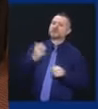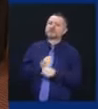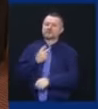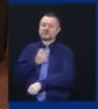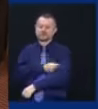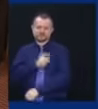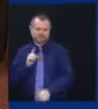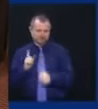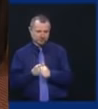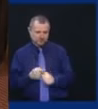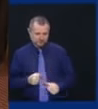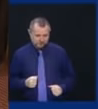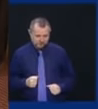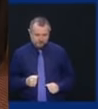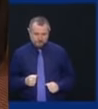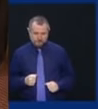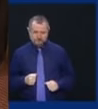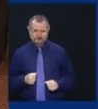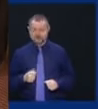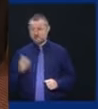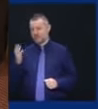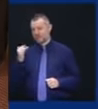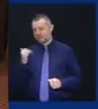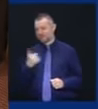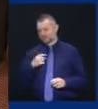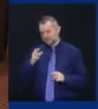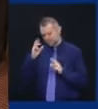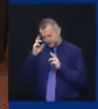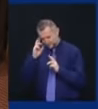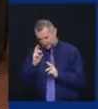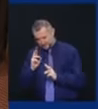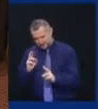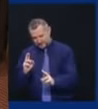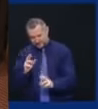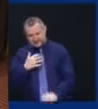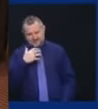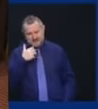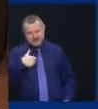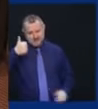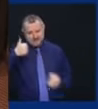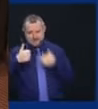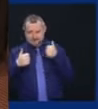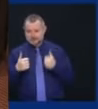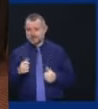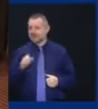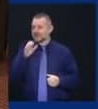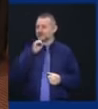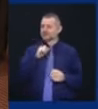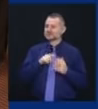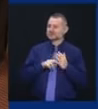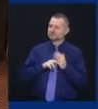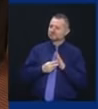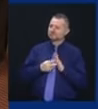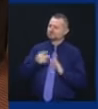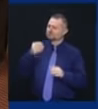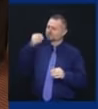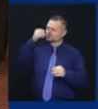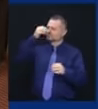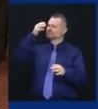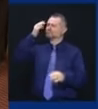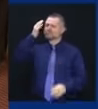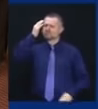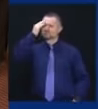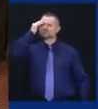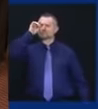first, because we respect age. With age comes wisdom, comes